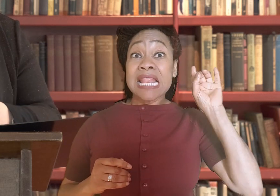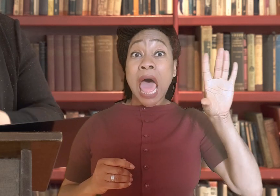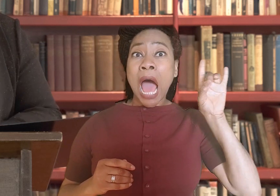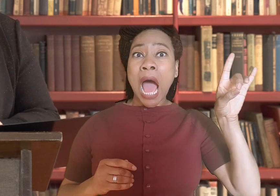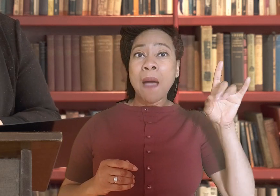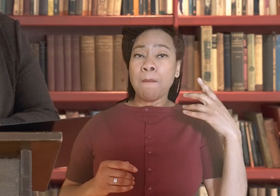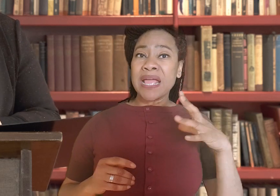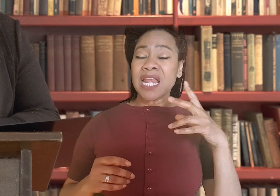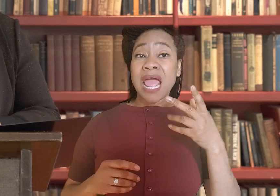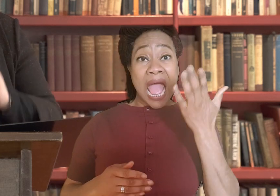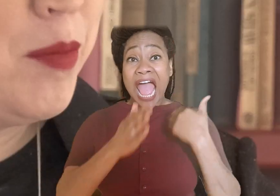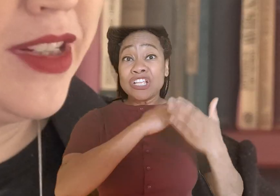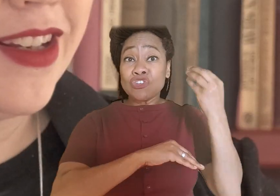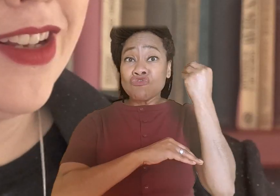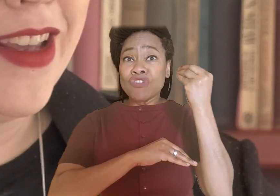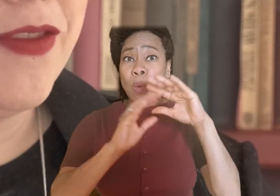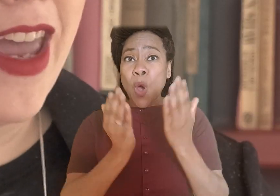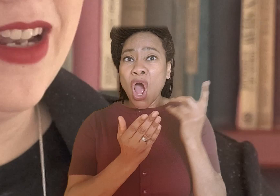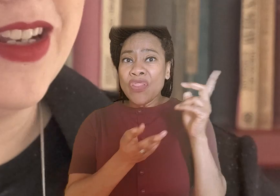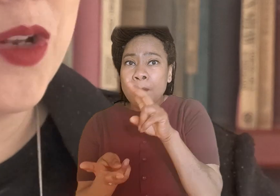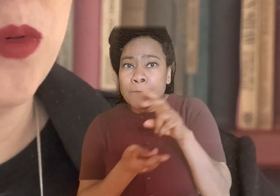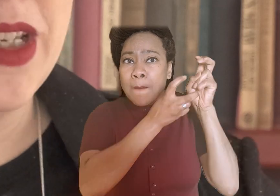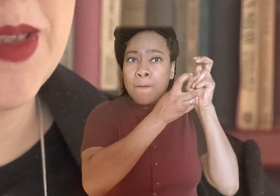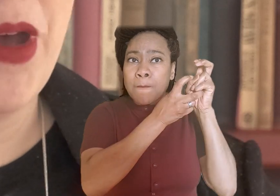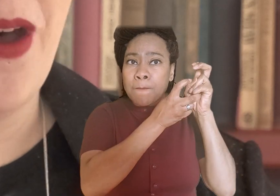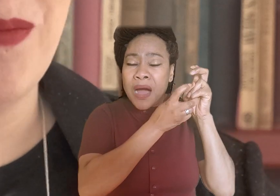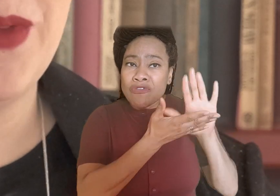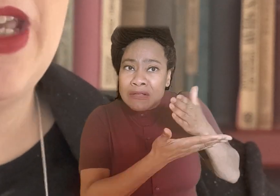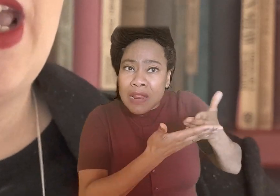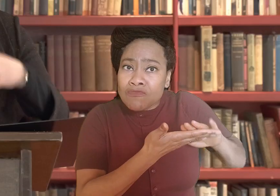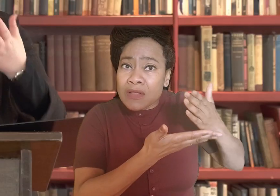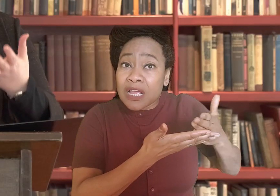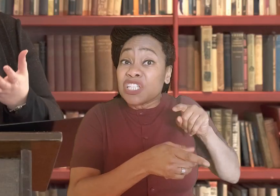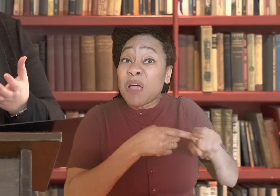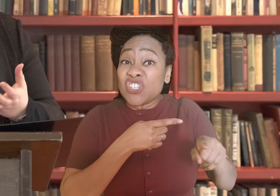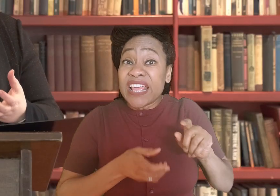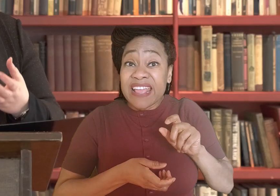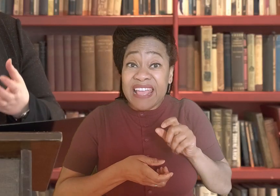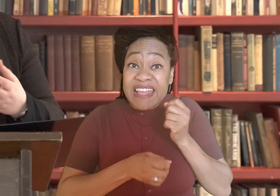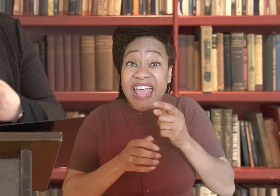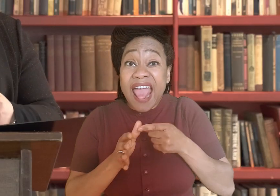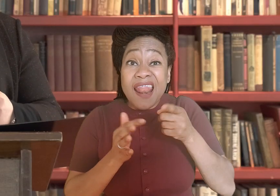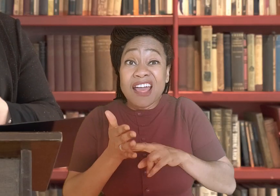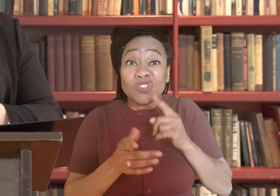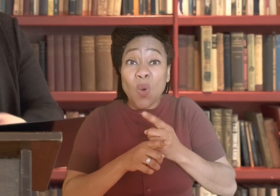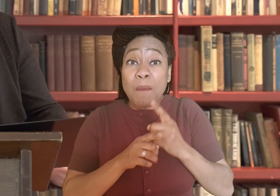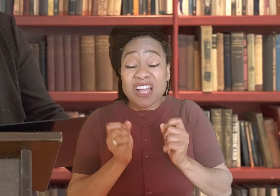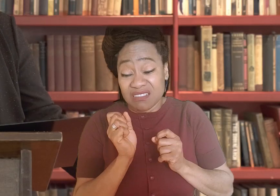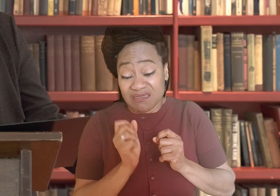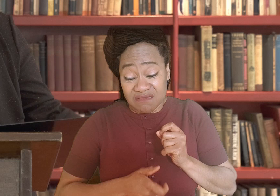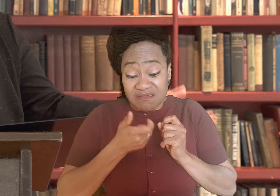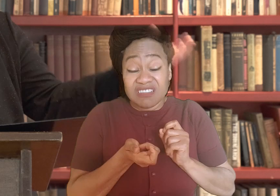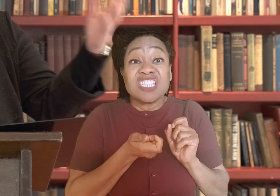the teachings of the ancient world, particularly of Galen and all his sperm. In the 11th, 12th and 13th century,